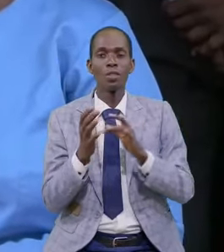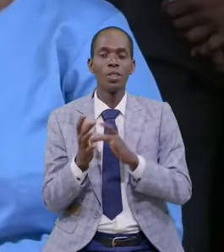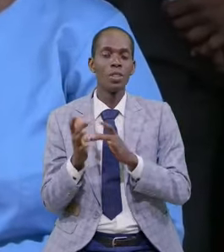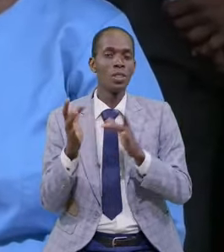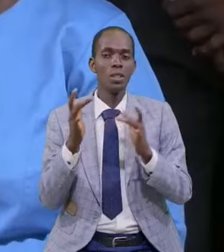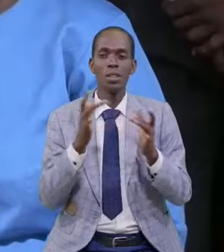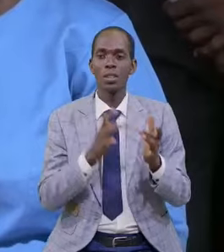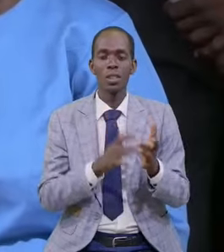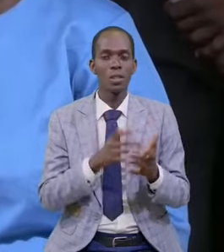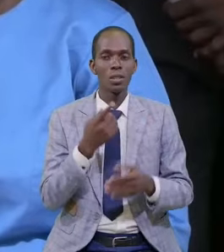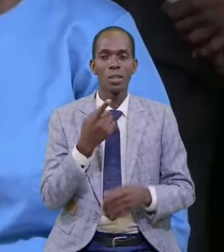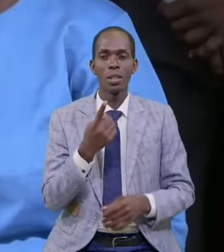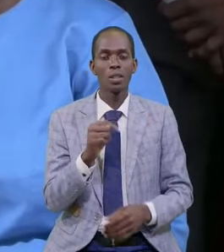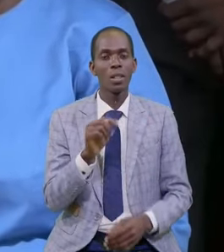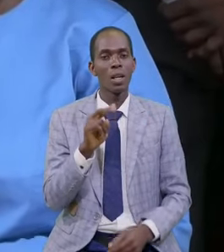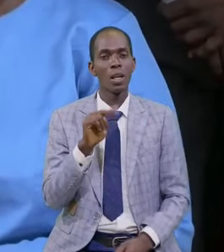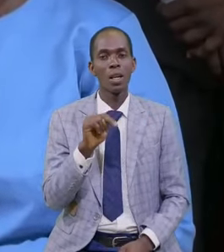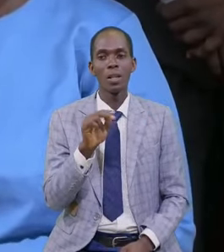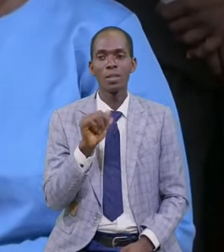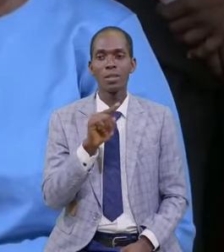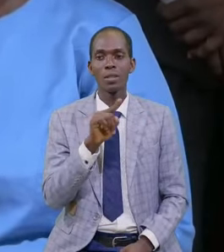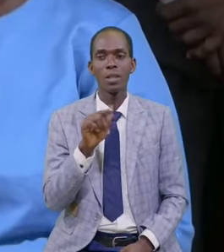Jesus the